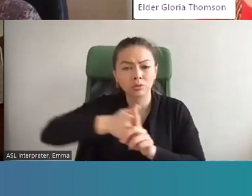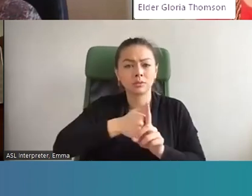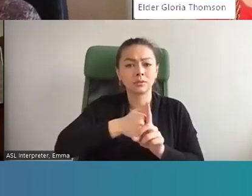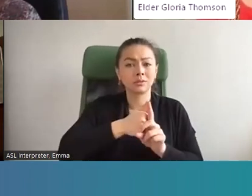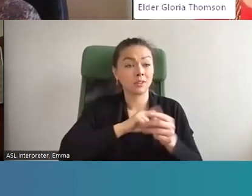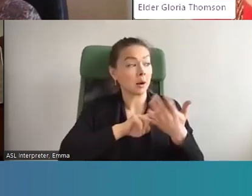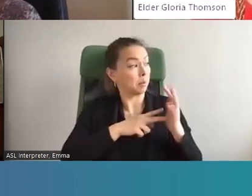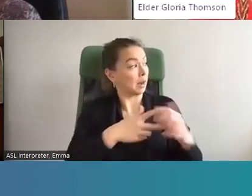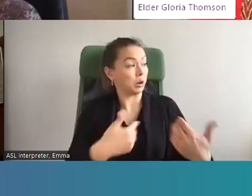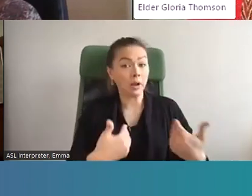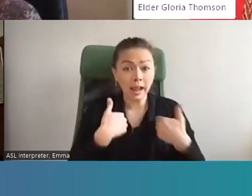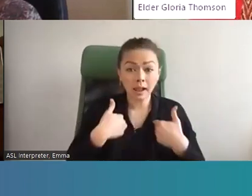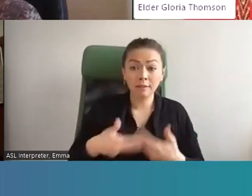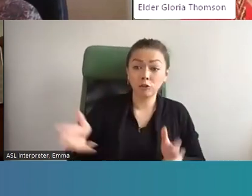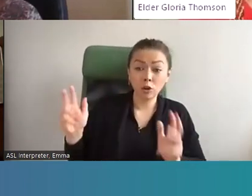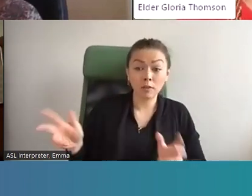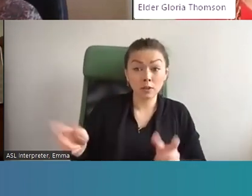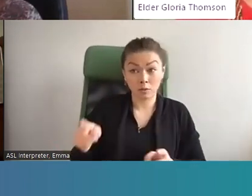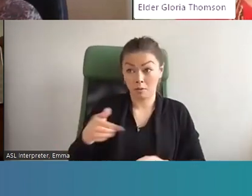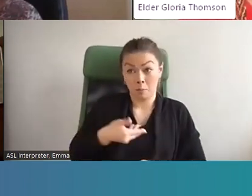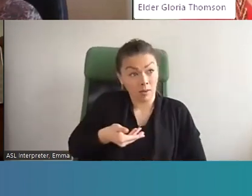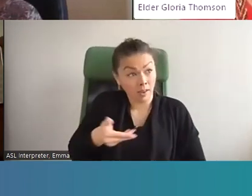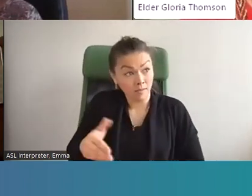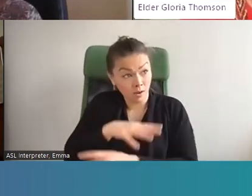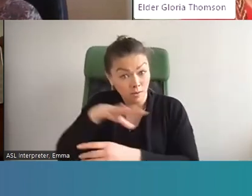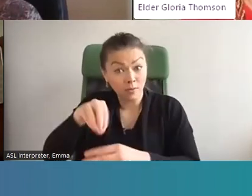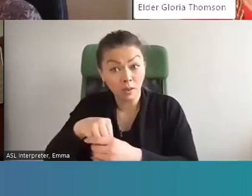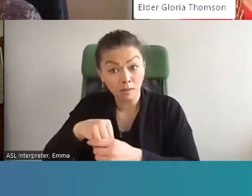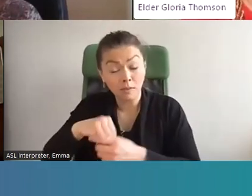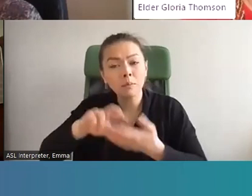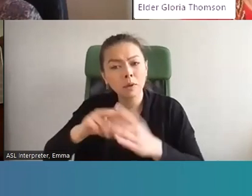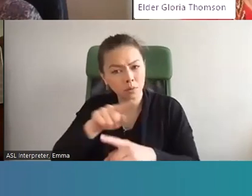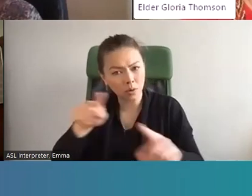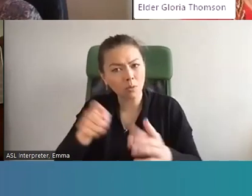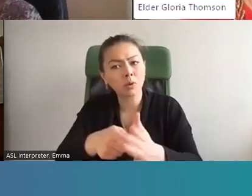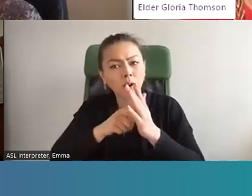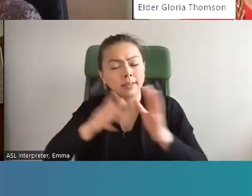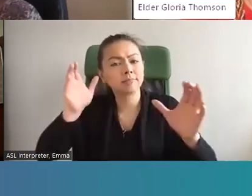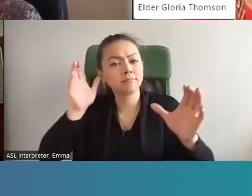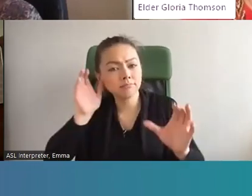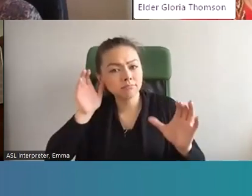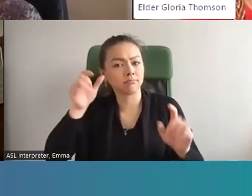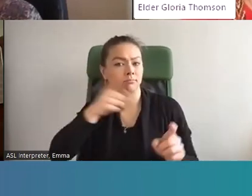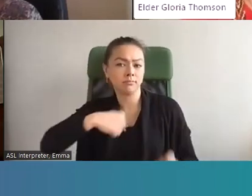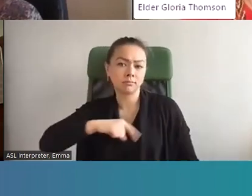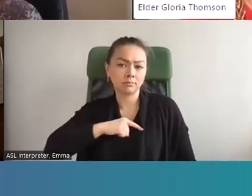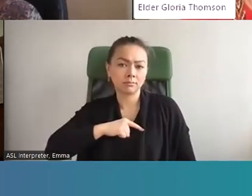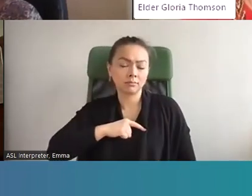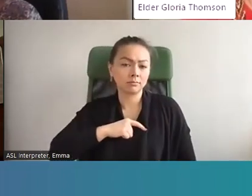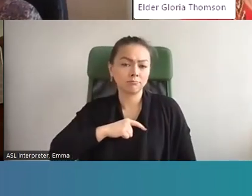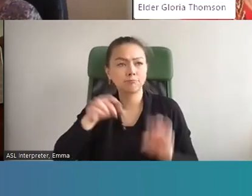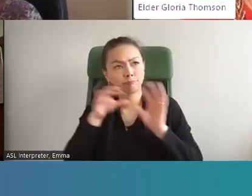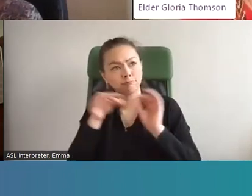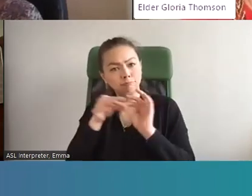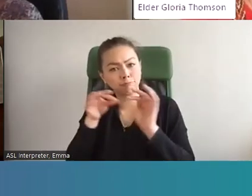they want us to be a part of it, then they need to listen and understand completely about where we're coming from and the things